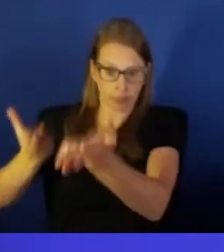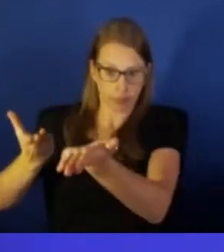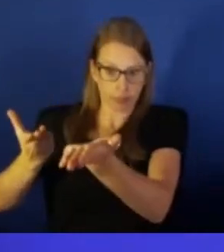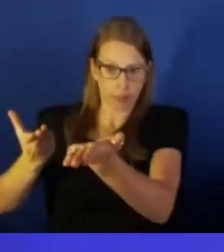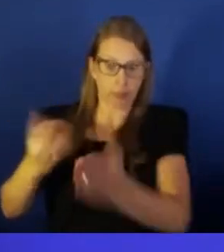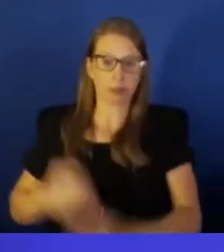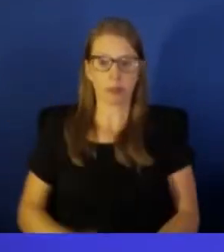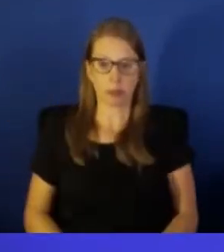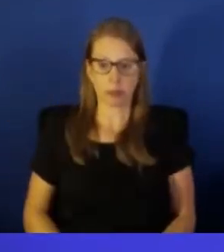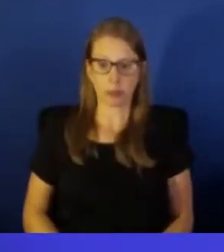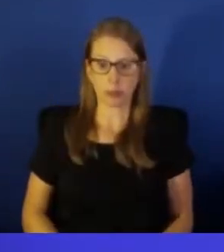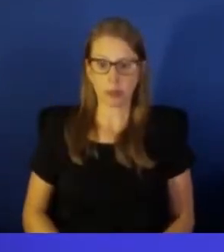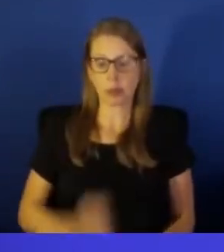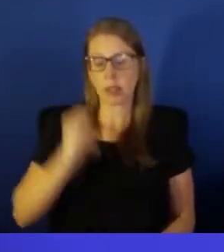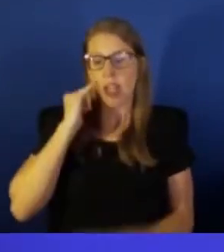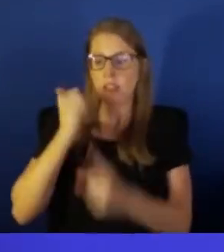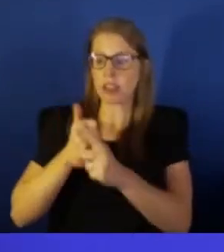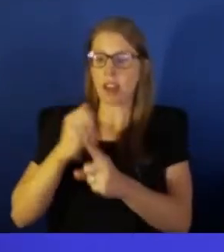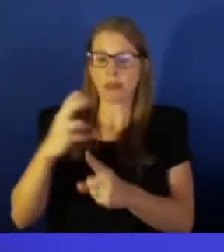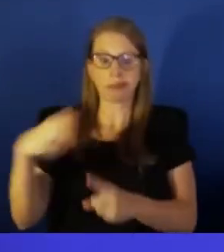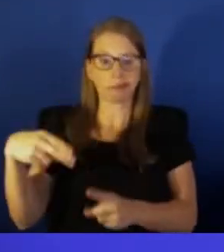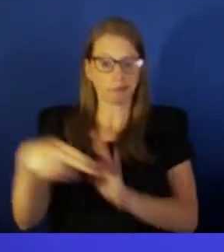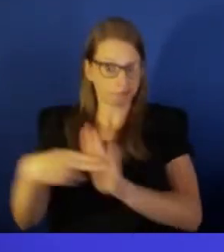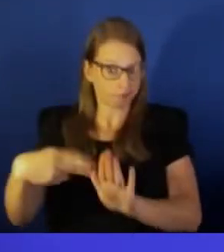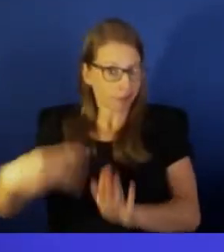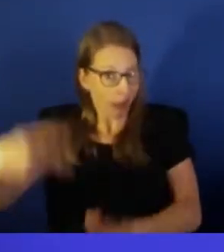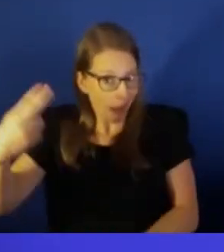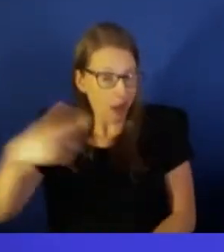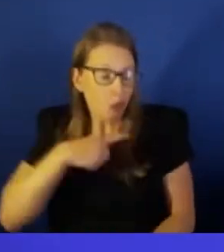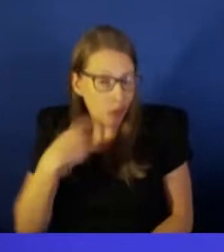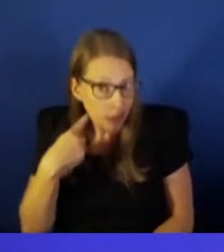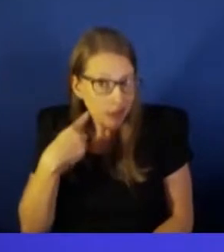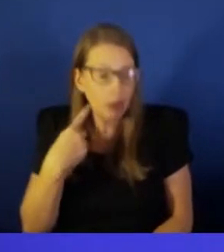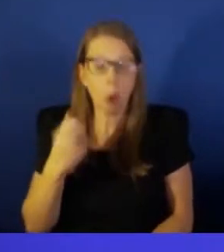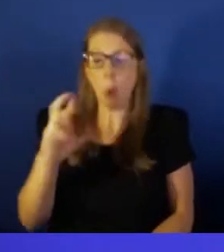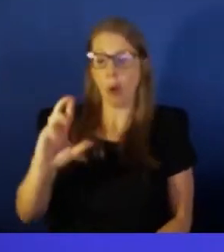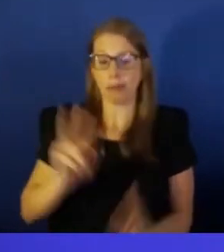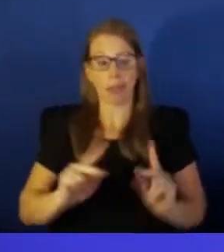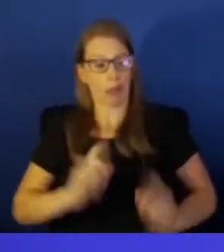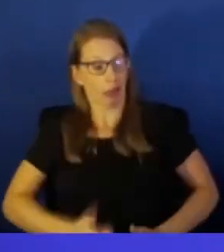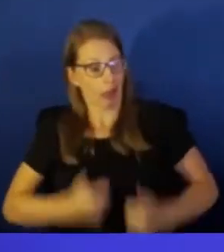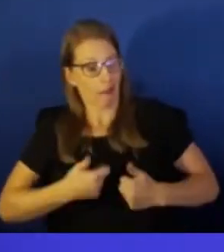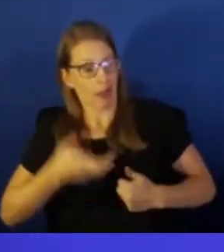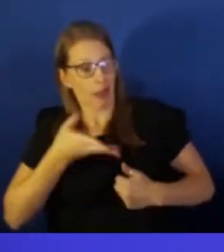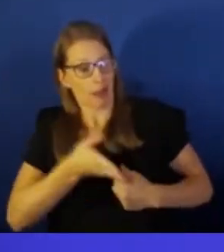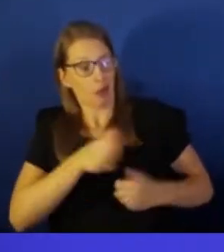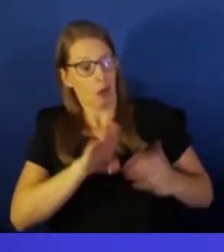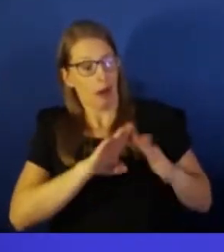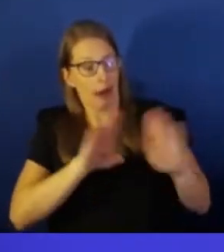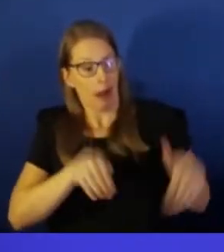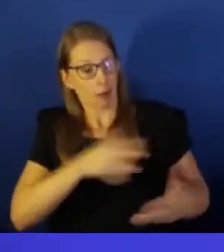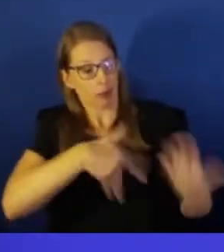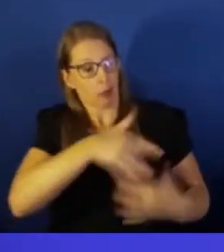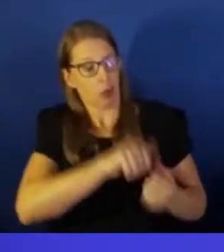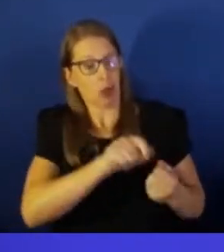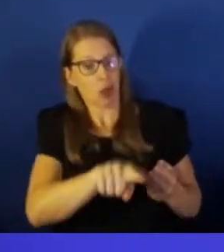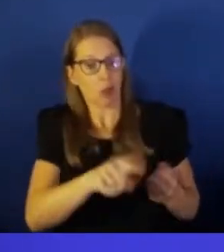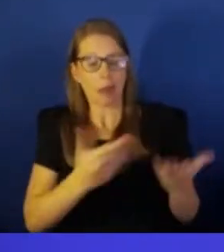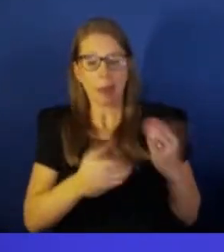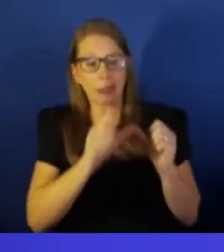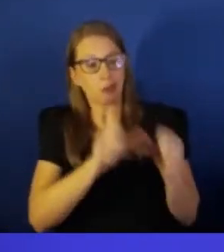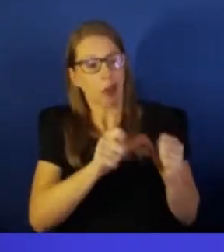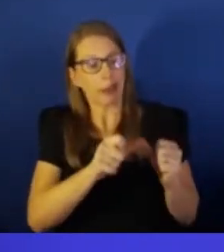recommendations for if you are high risk or you have high risk folks in your house, meaning they're dealing with maybe some chronic diseases or some